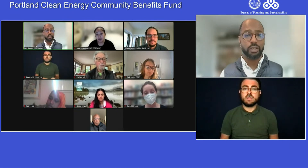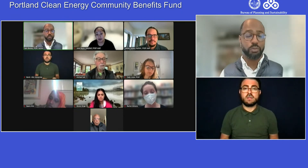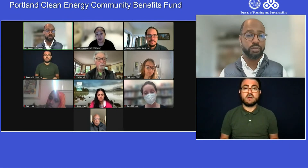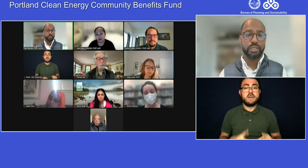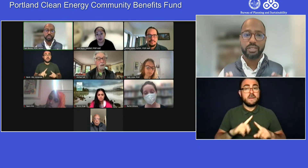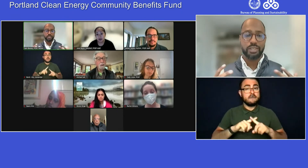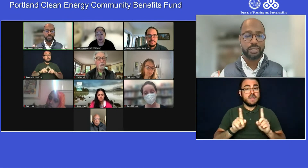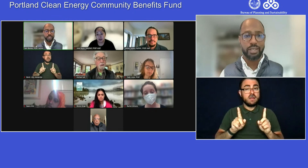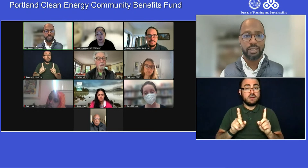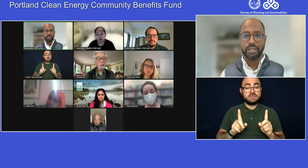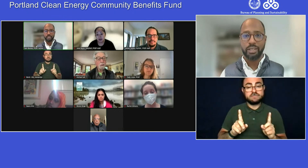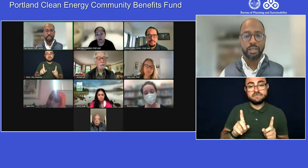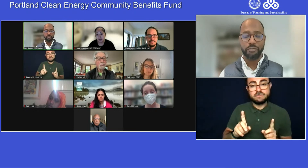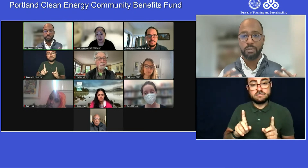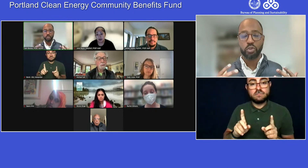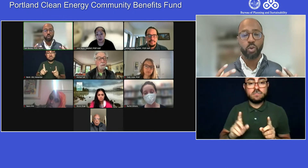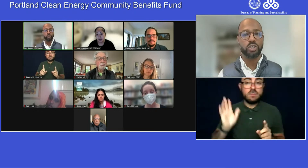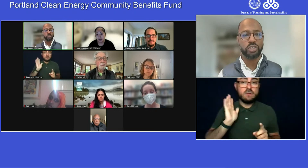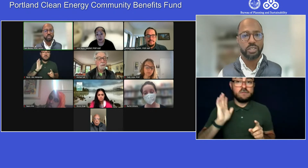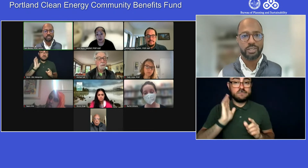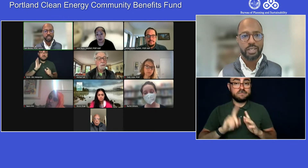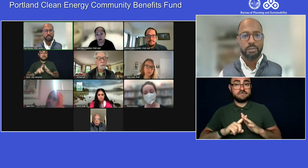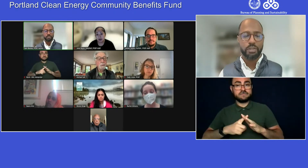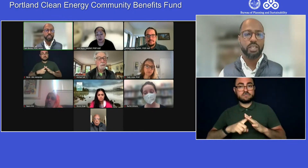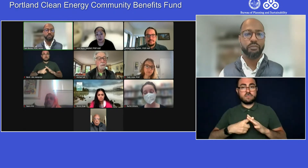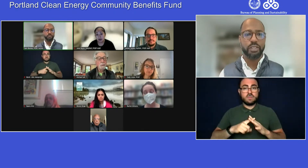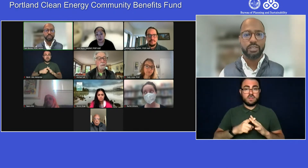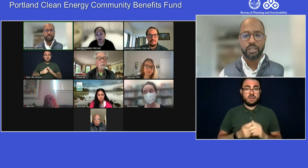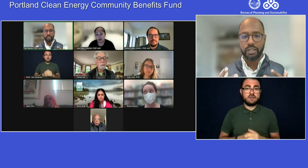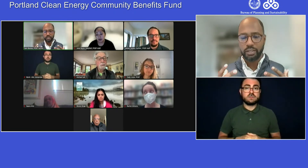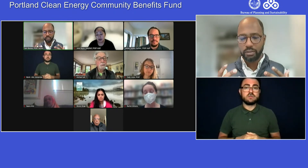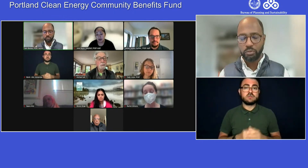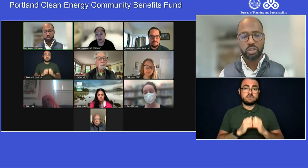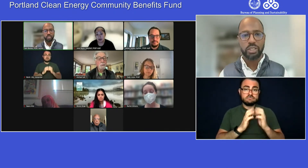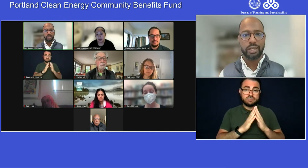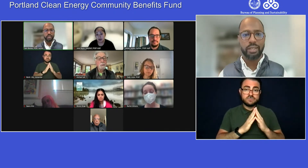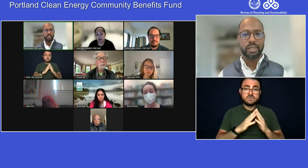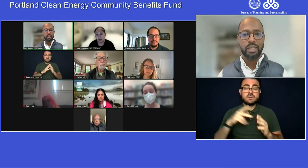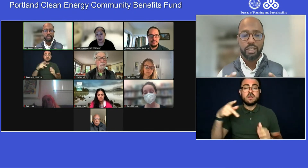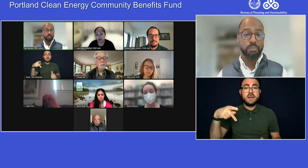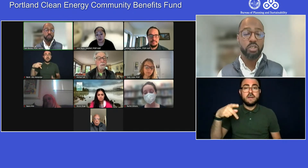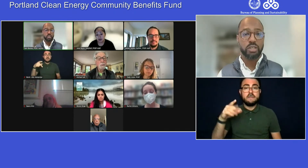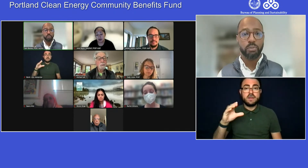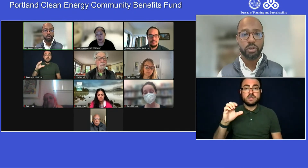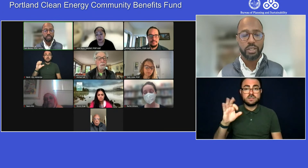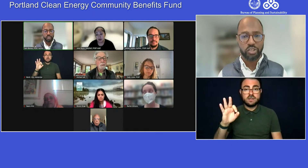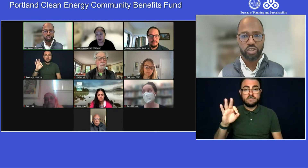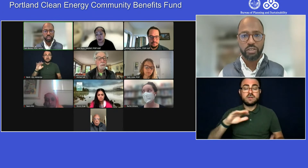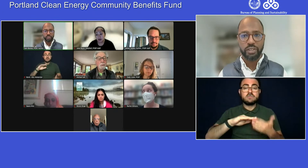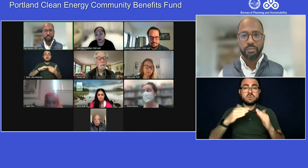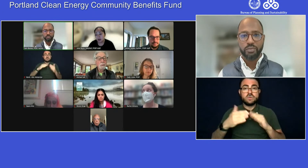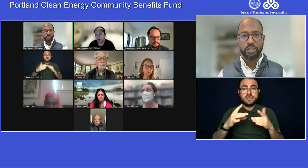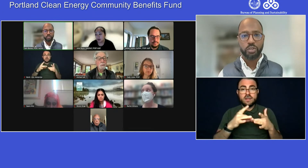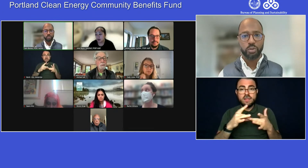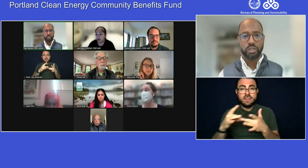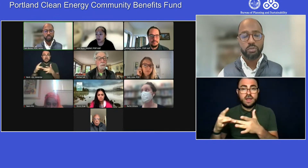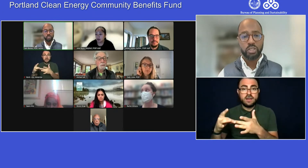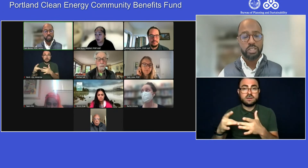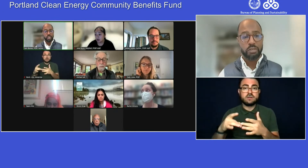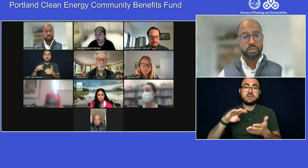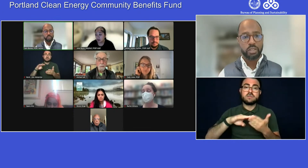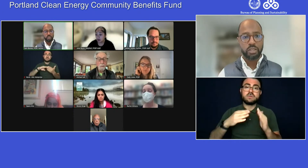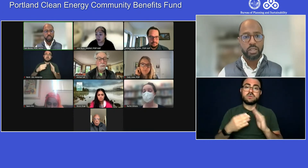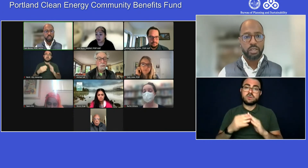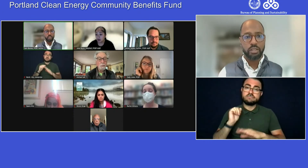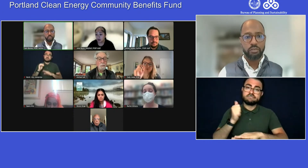from the very get-go, this is, and from its origins, PCEF is a community-led, a community-born initiative. And so